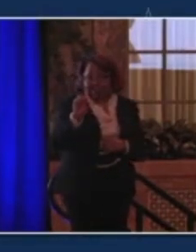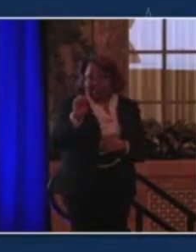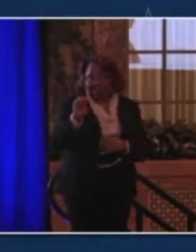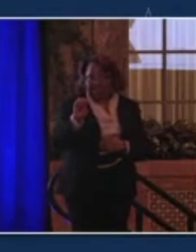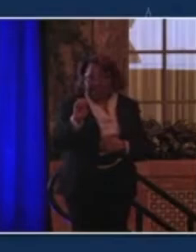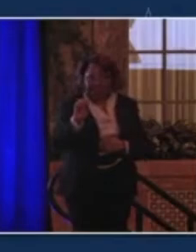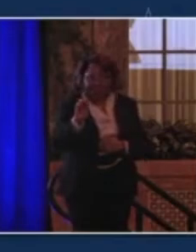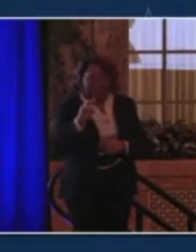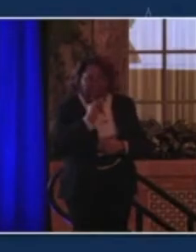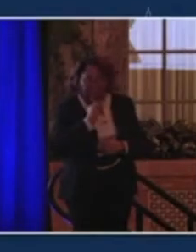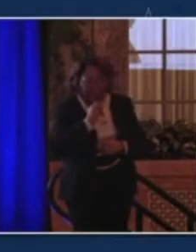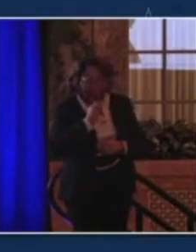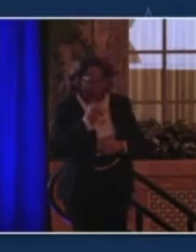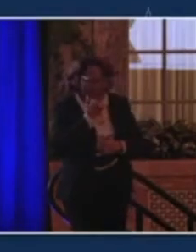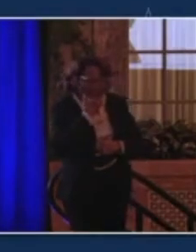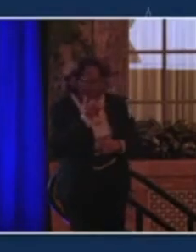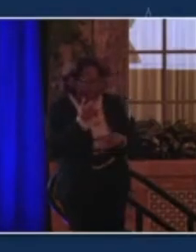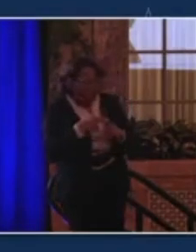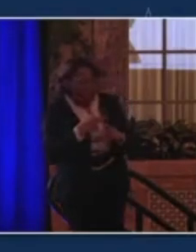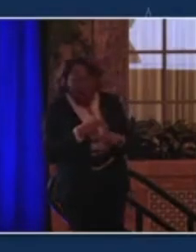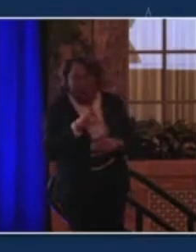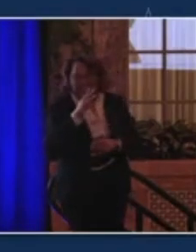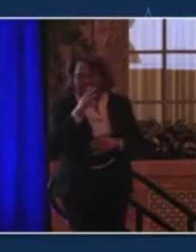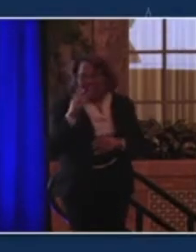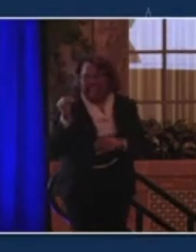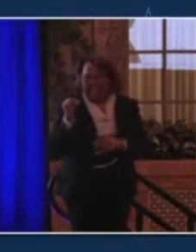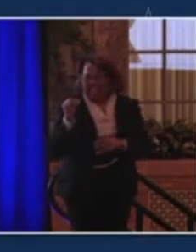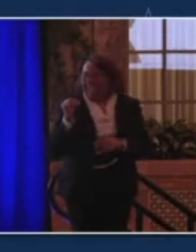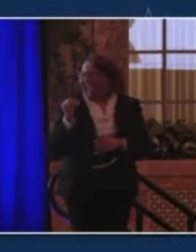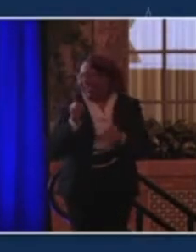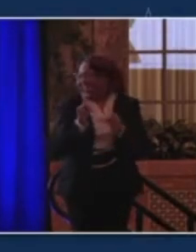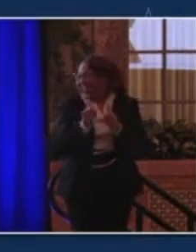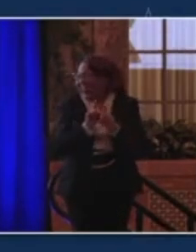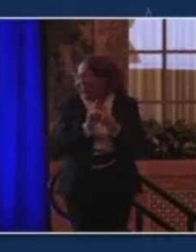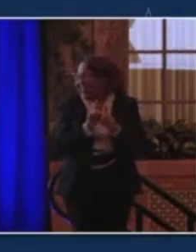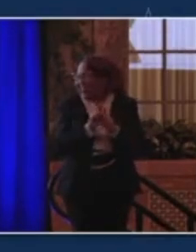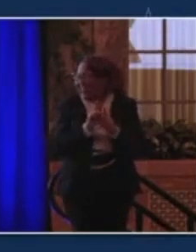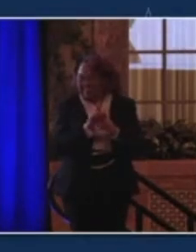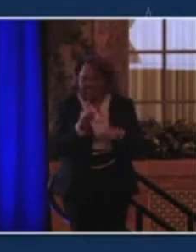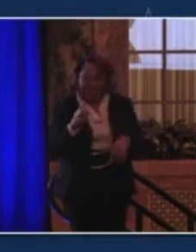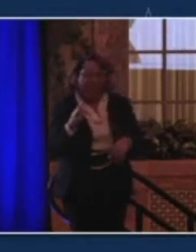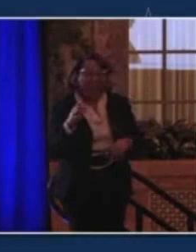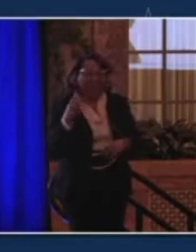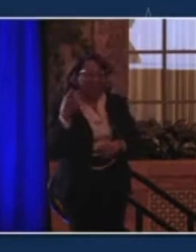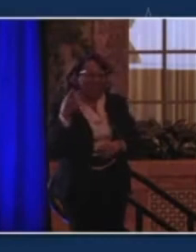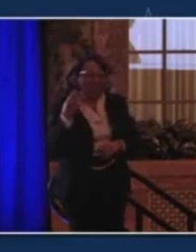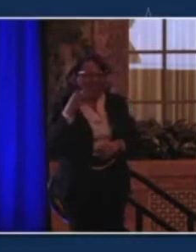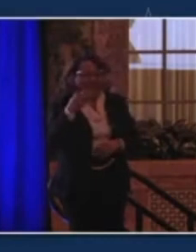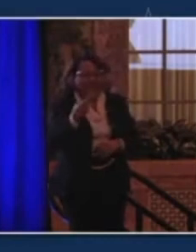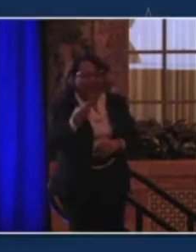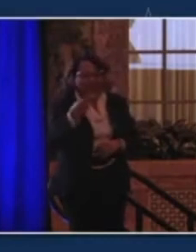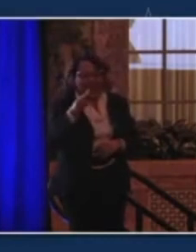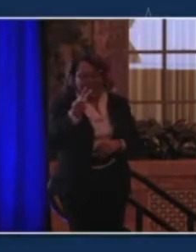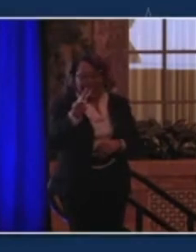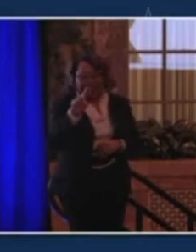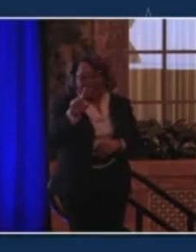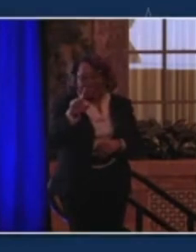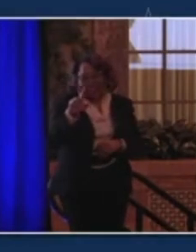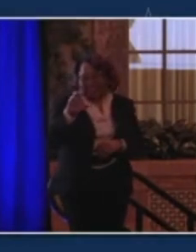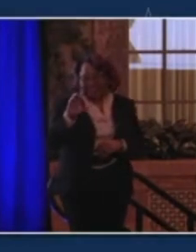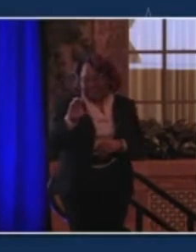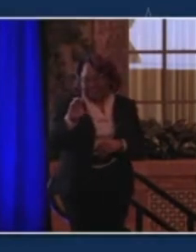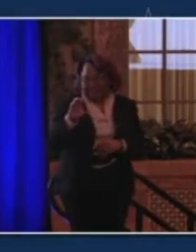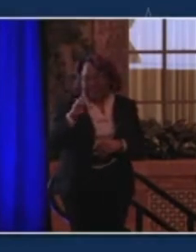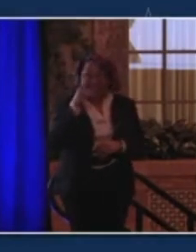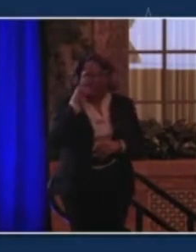Esselman, okay, and as well as the Mayor Harold Washington Legacy Committee